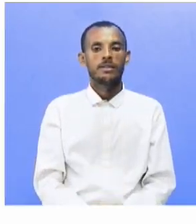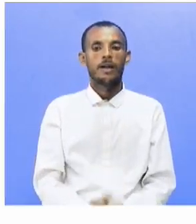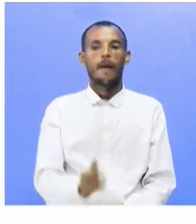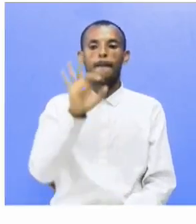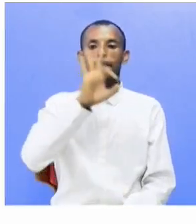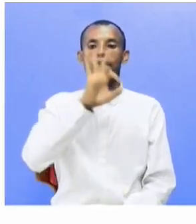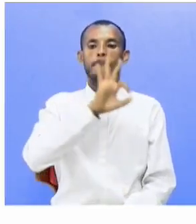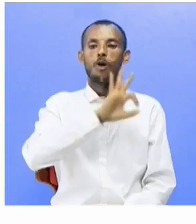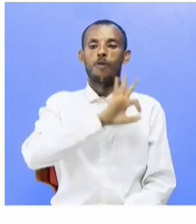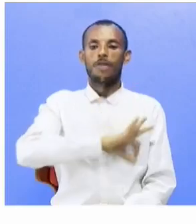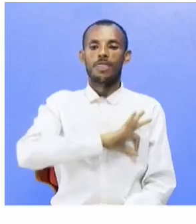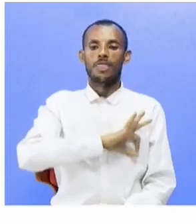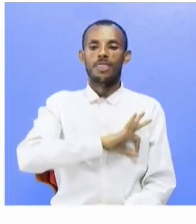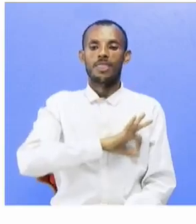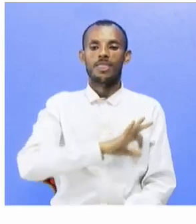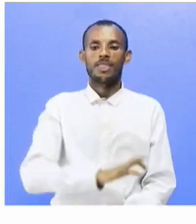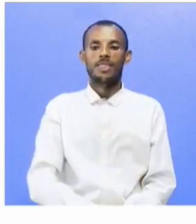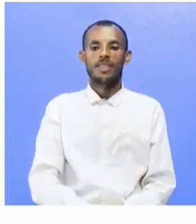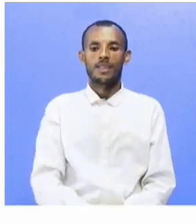profit